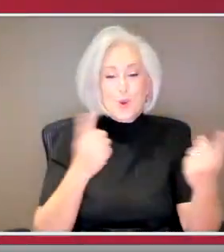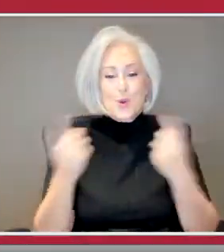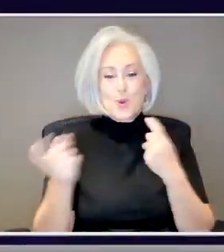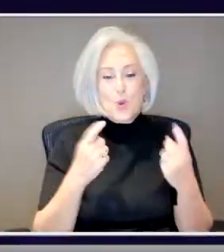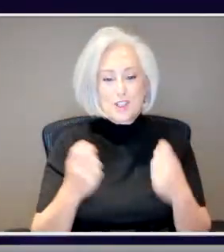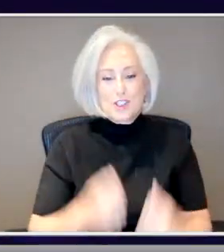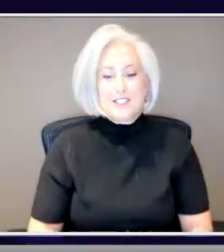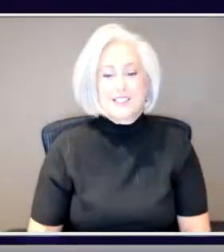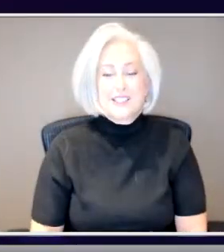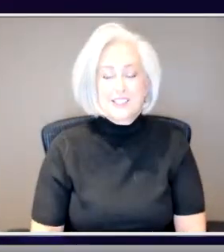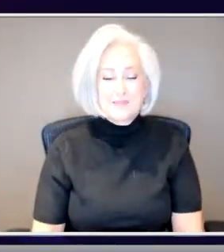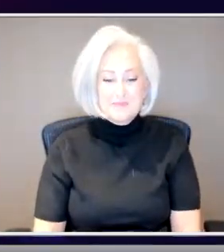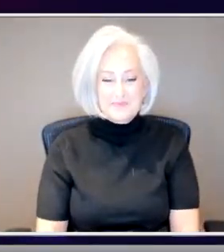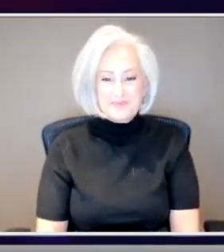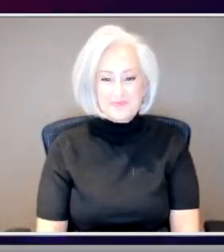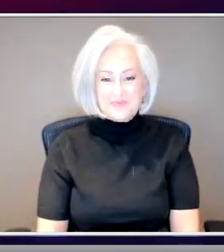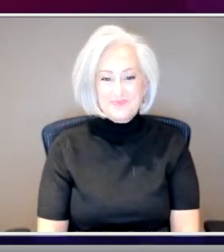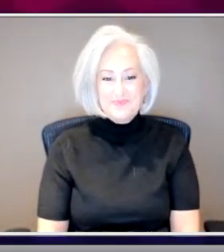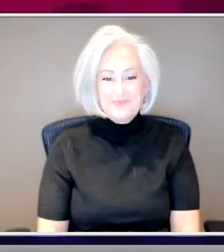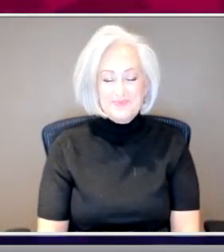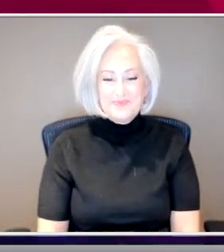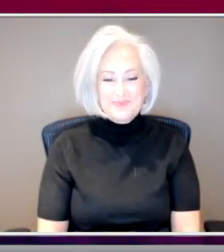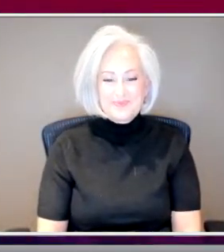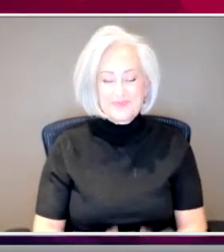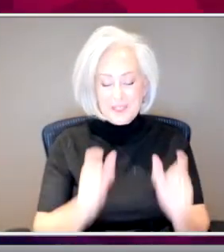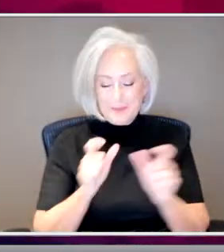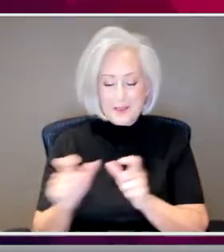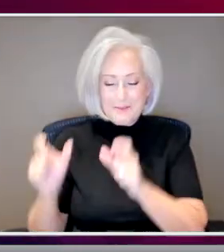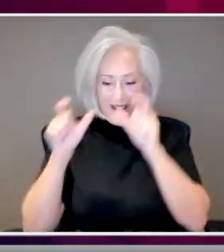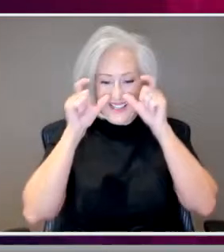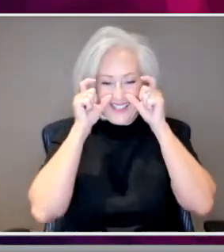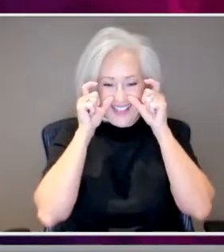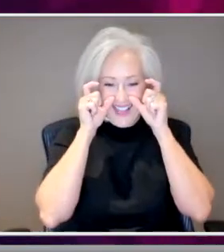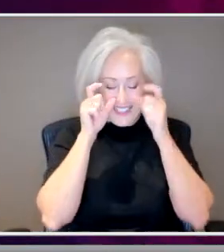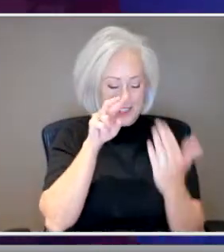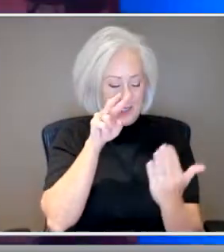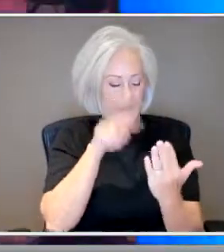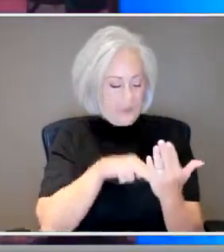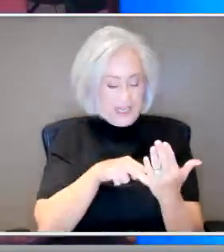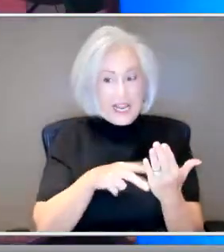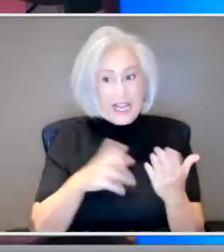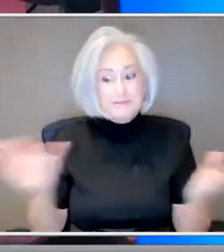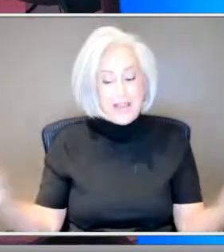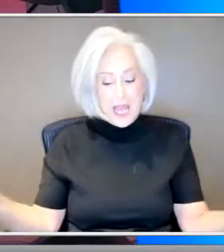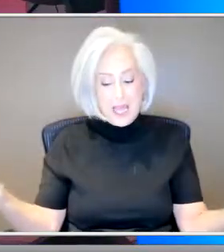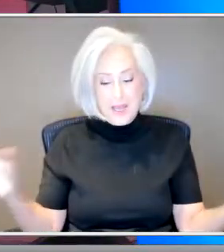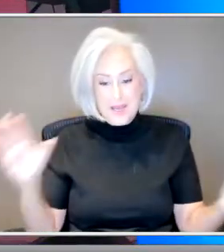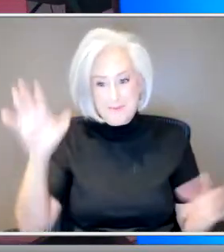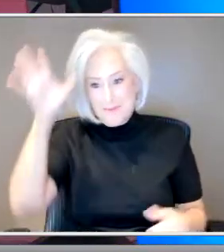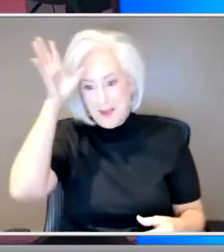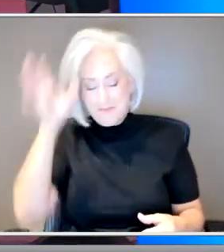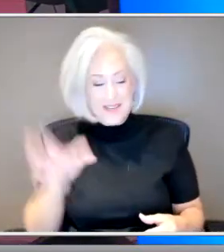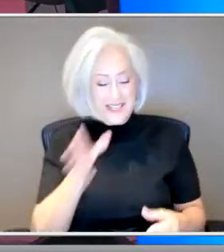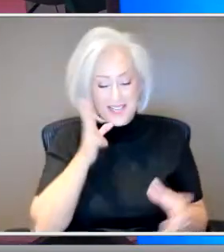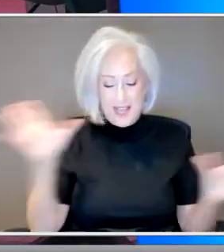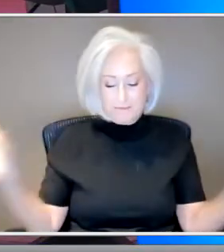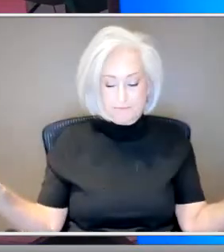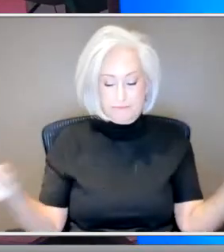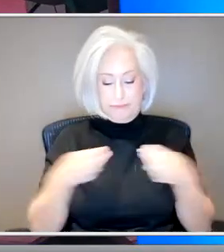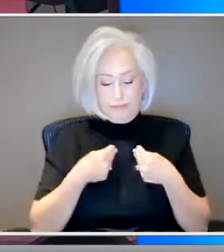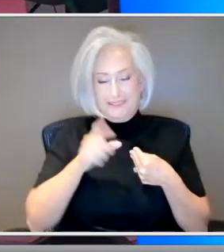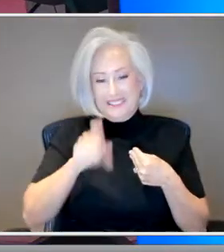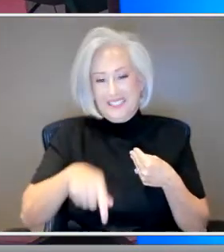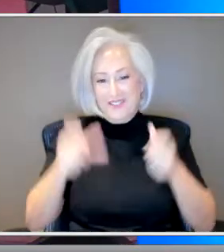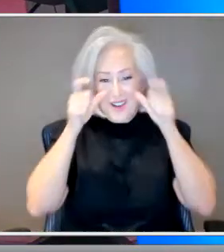my glasses. I inherited needing glasses from both parents. Yen Liang wants to know, he writes, from